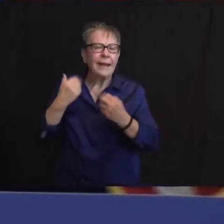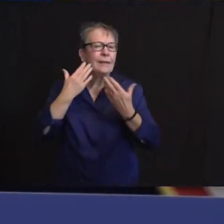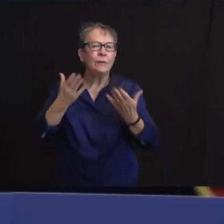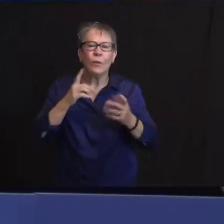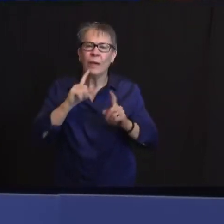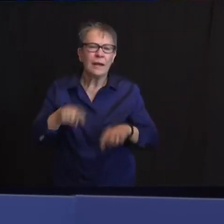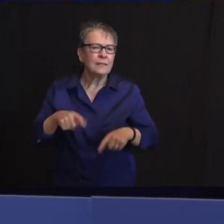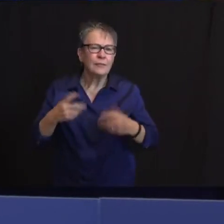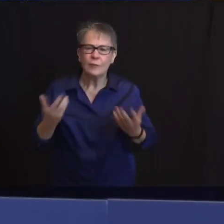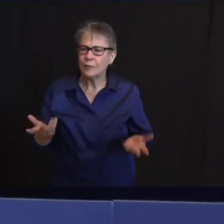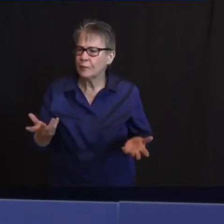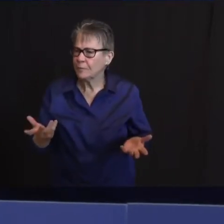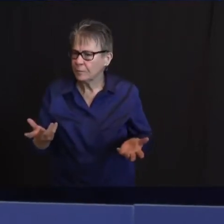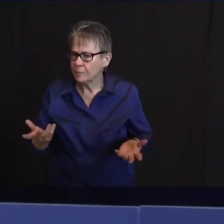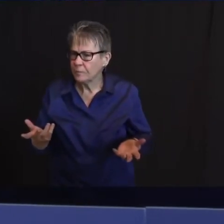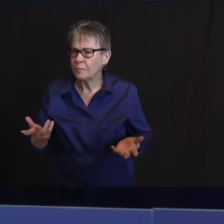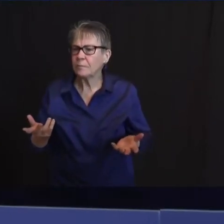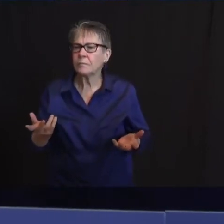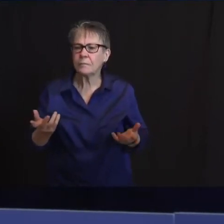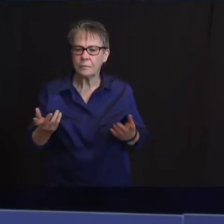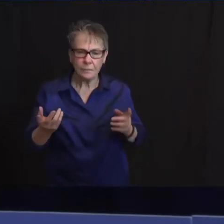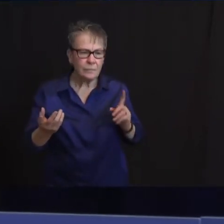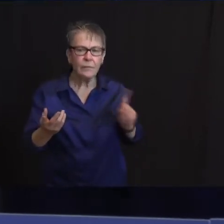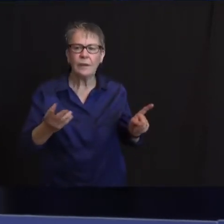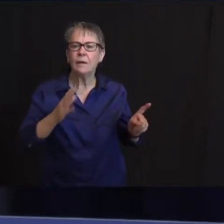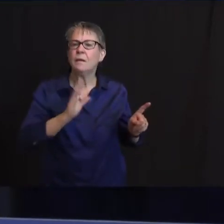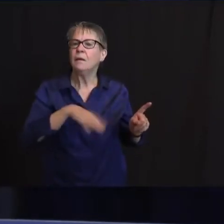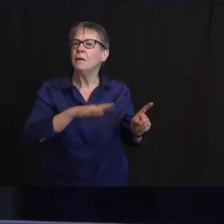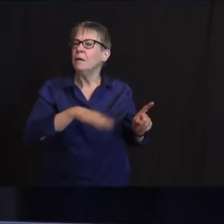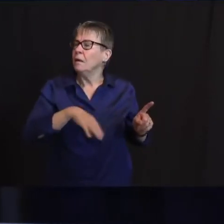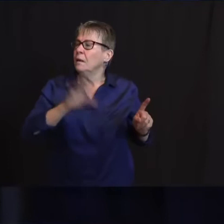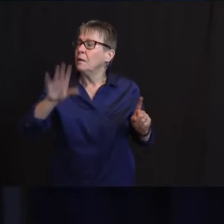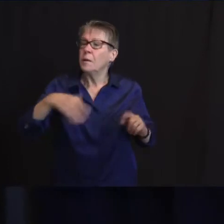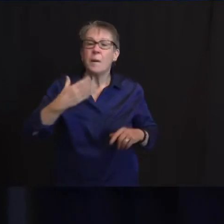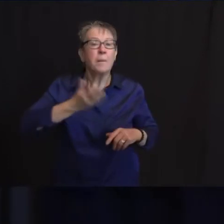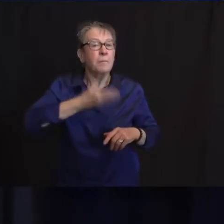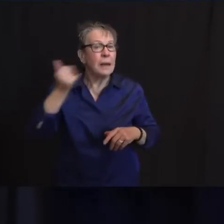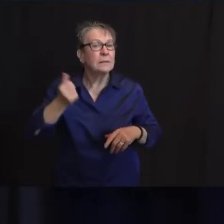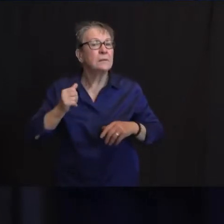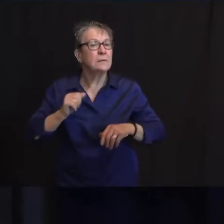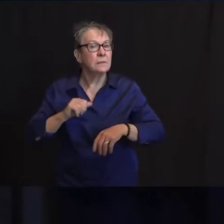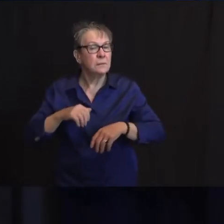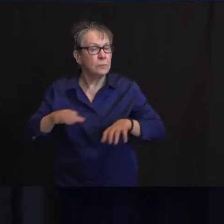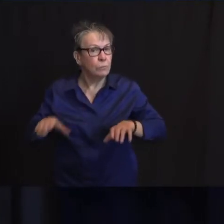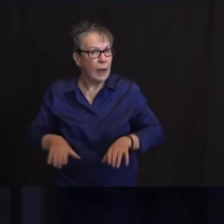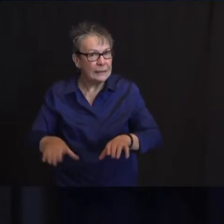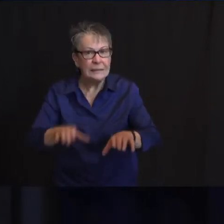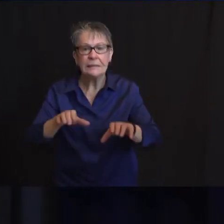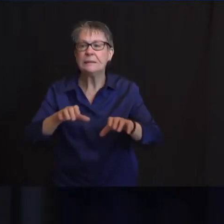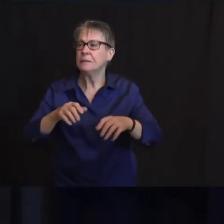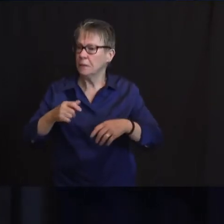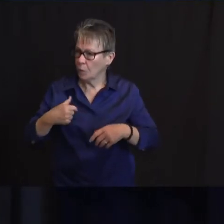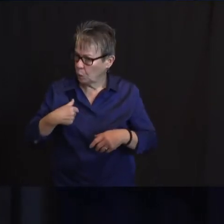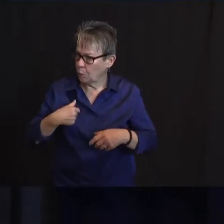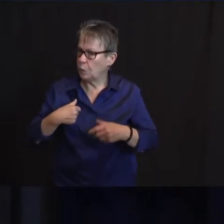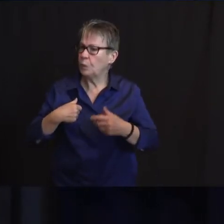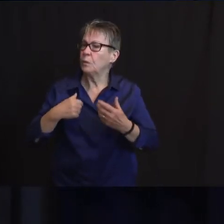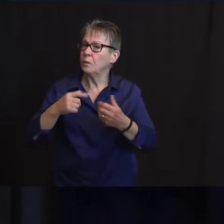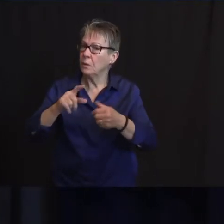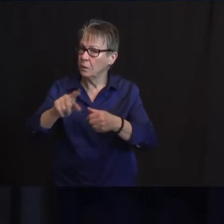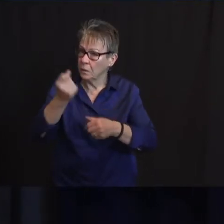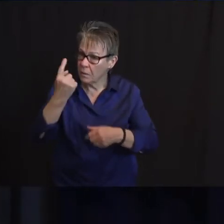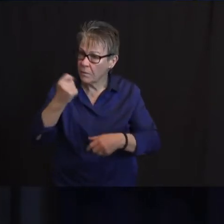Best practice is that and we've advised all of the points of dispensing to make the second appointment before the person leaves